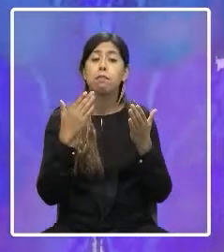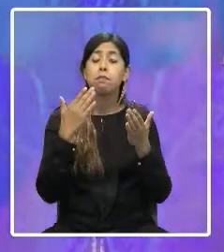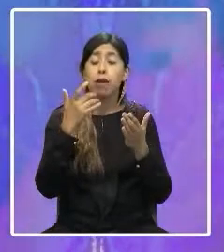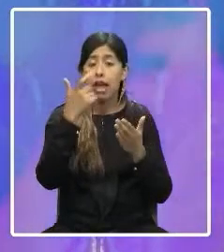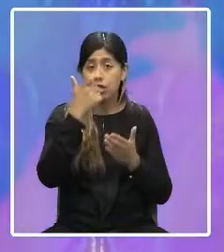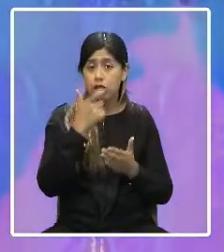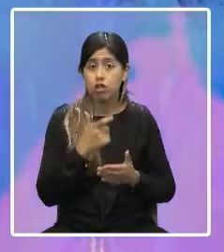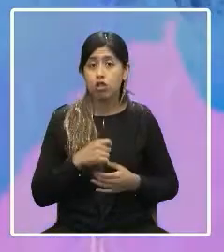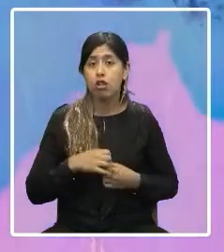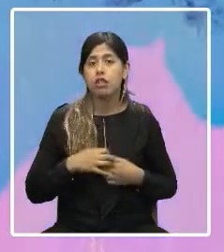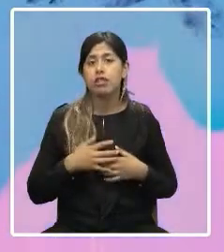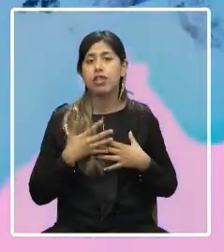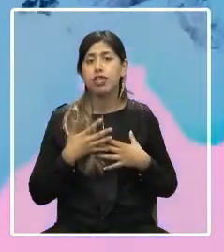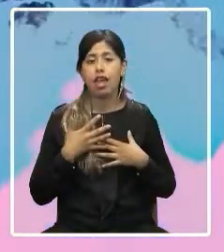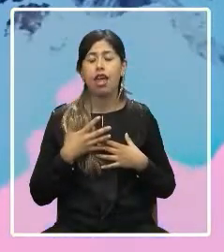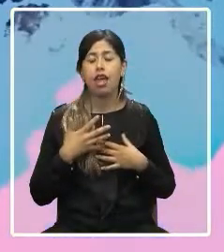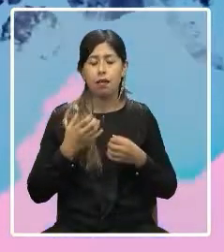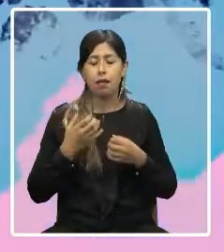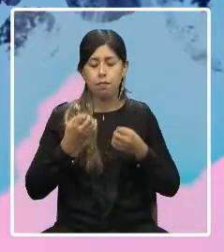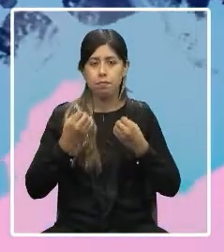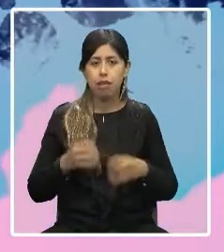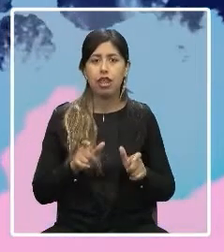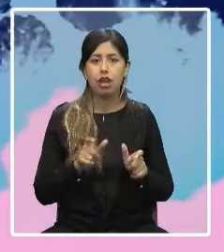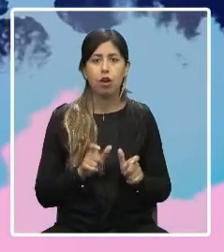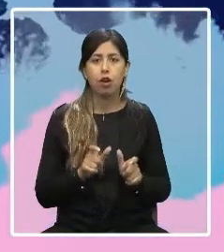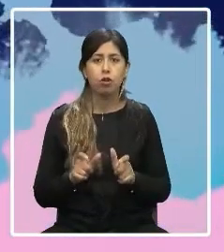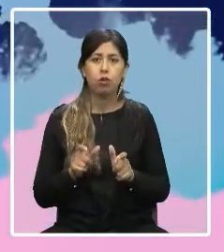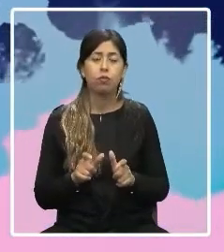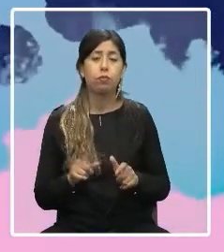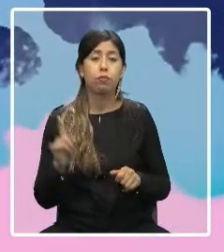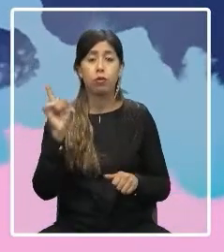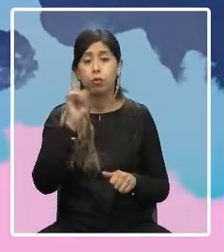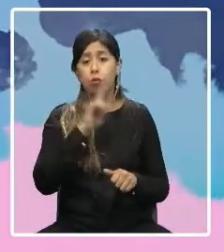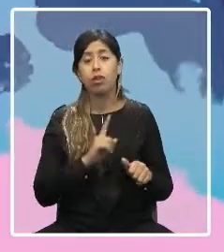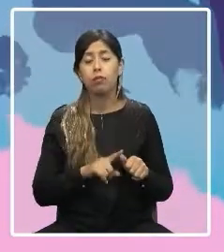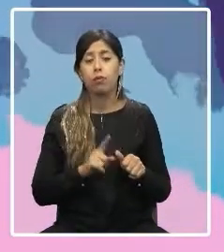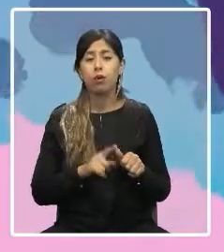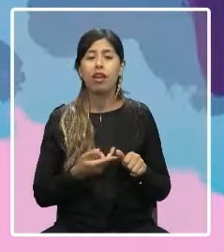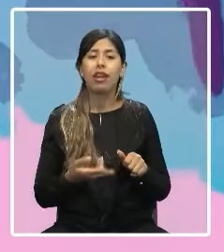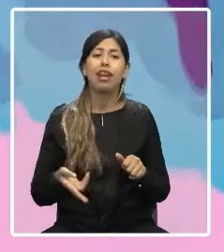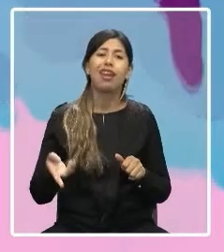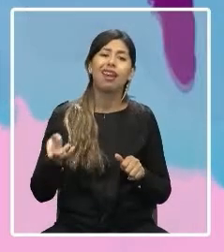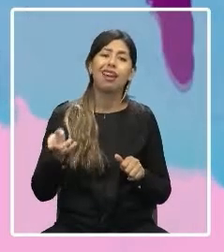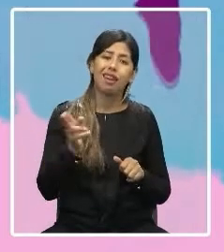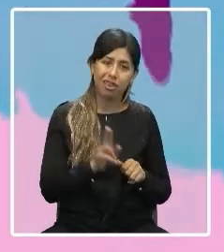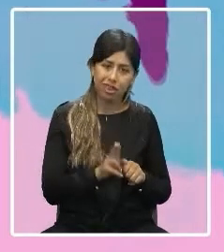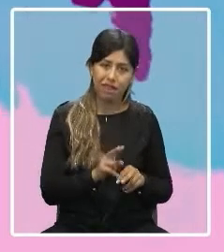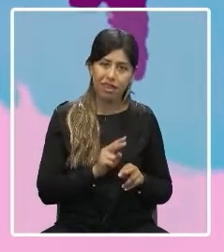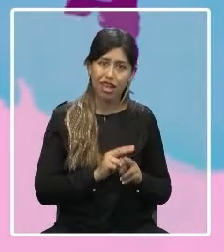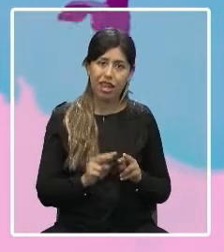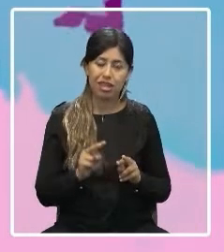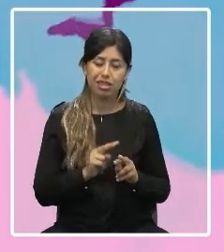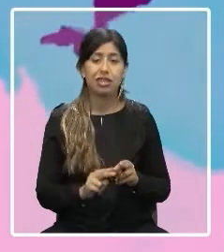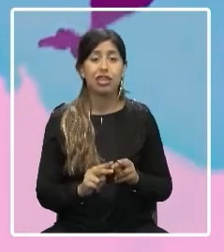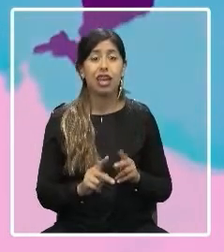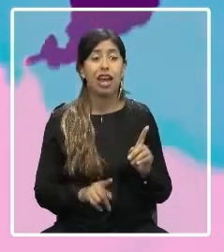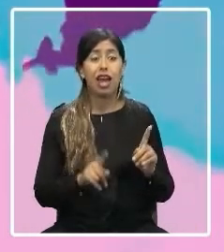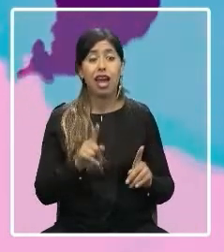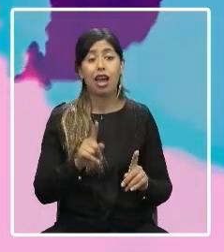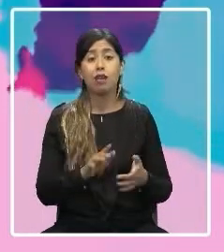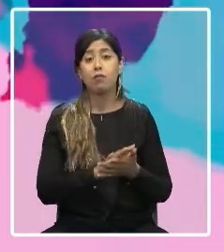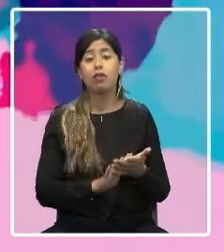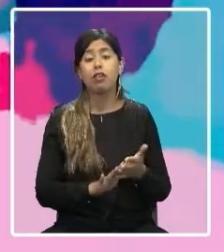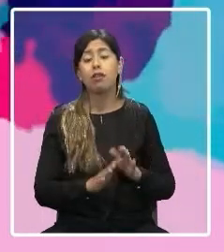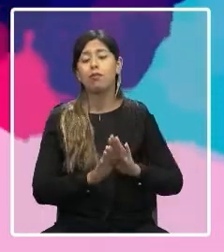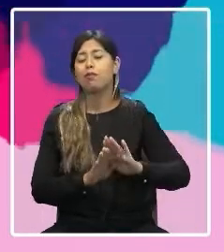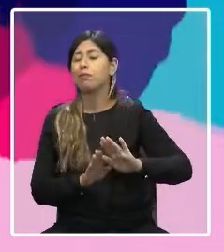control. And then finally, we've got relapse. And this basically means if somebody has managed to stop engaging in social media use for 2